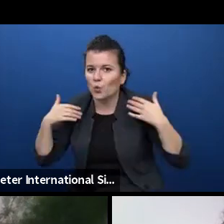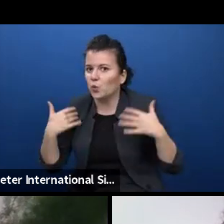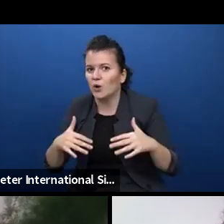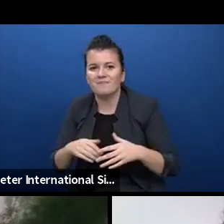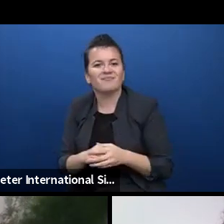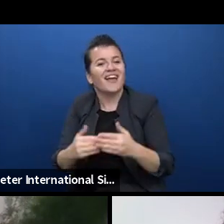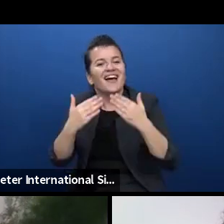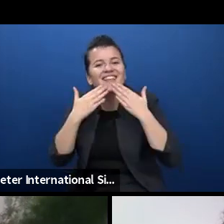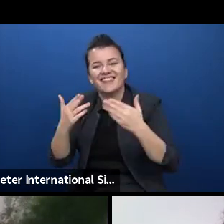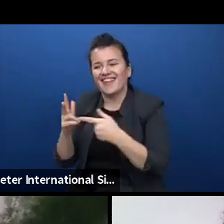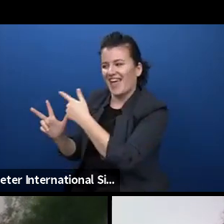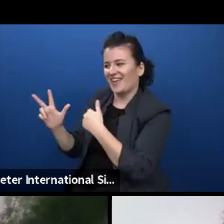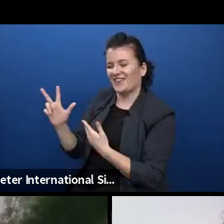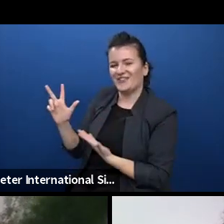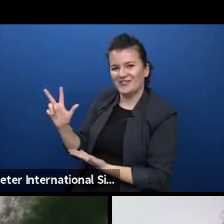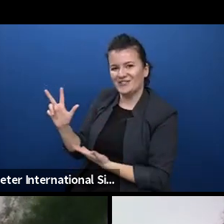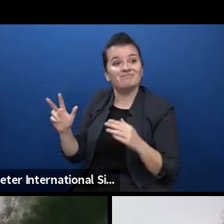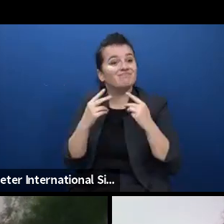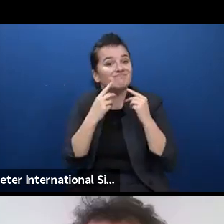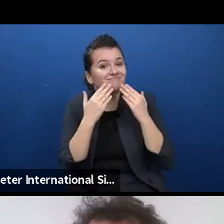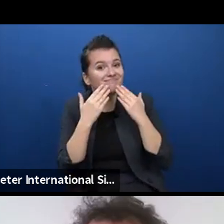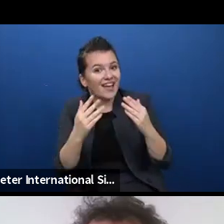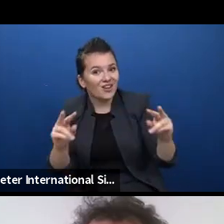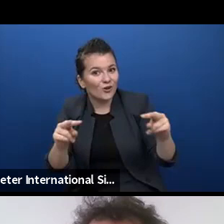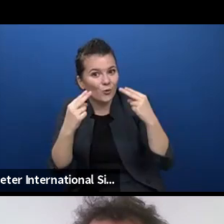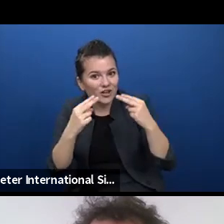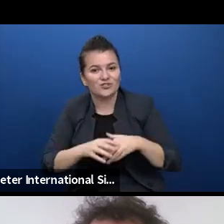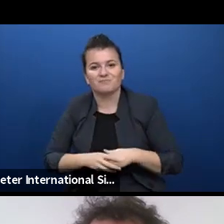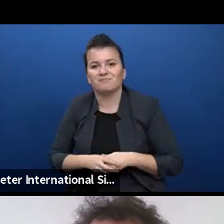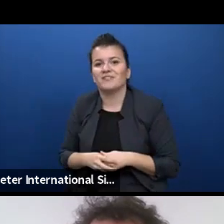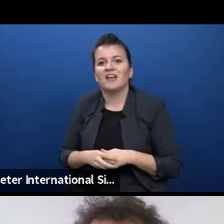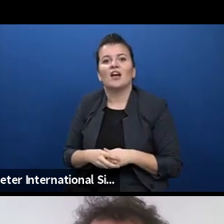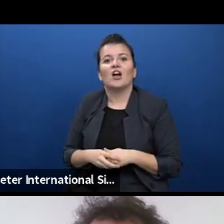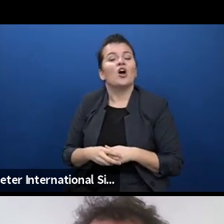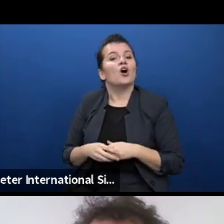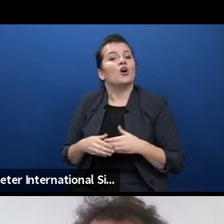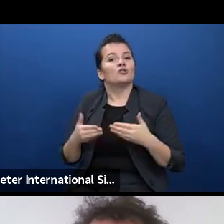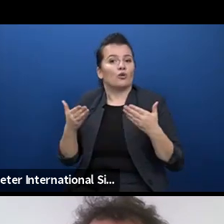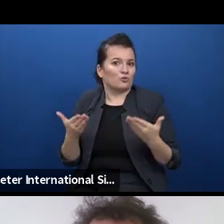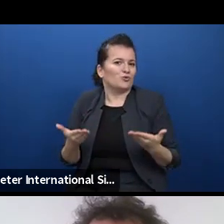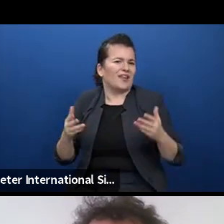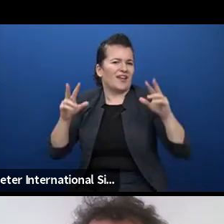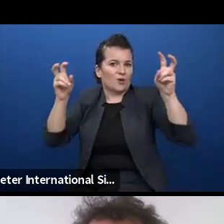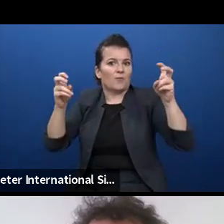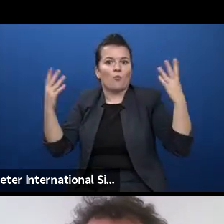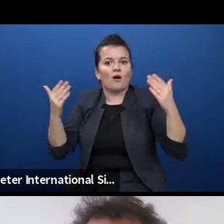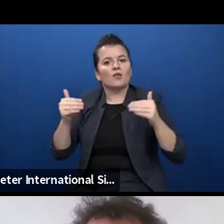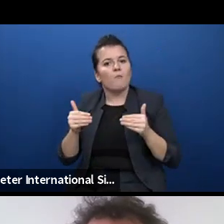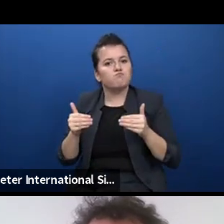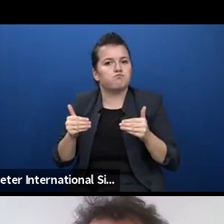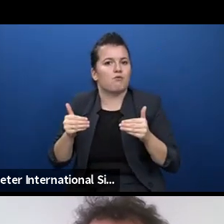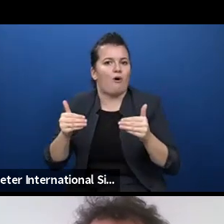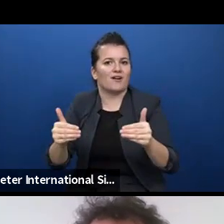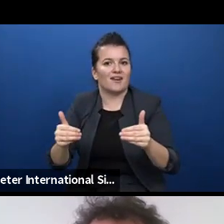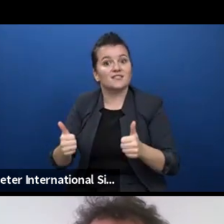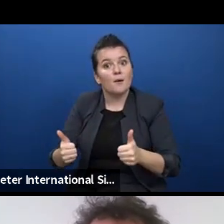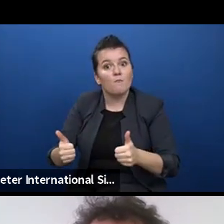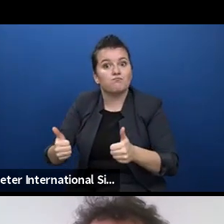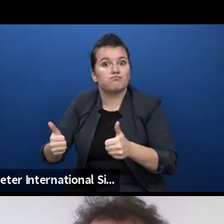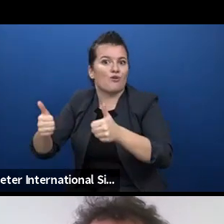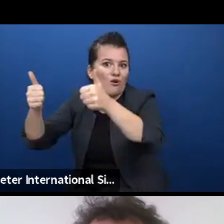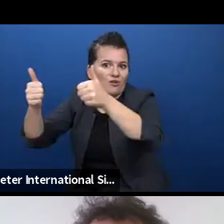this day has the title Making Progress. Today's the second day of the European Theatre